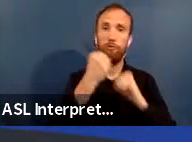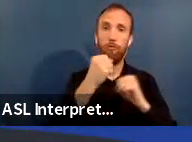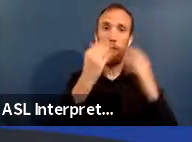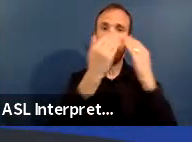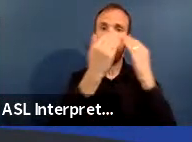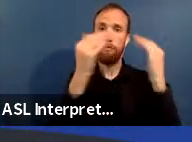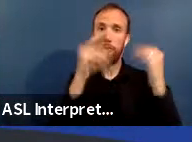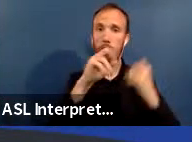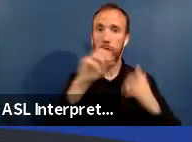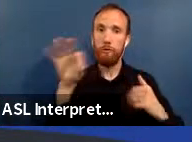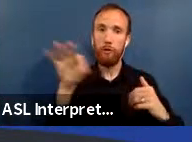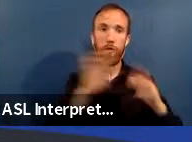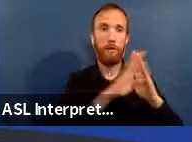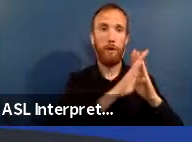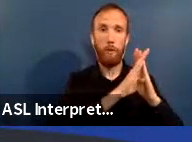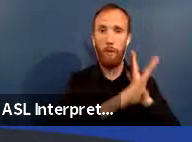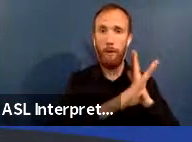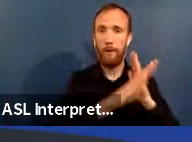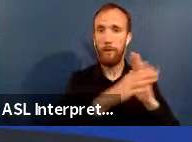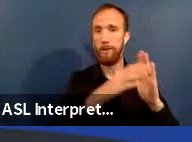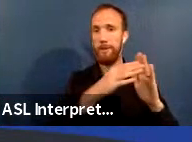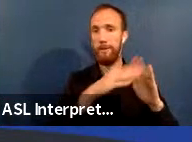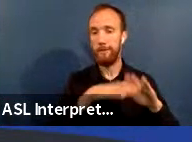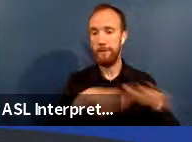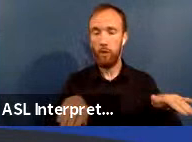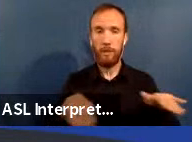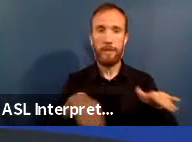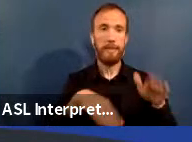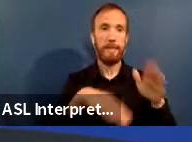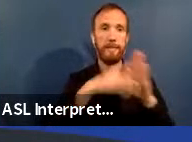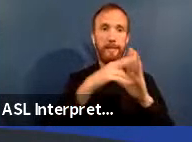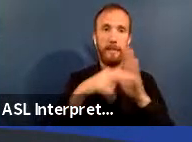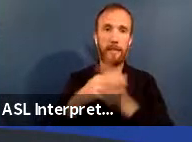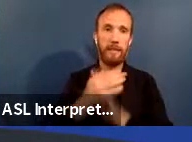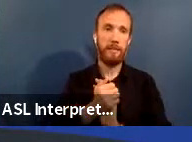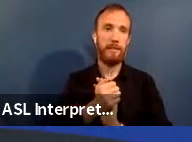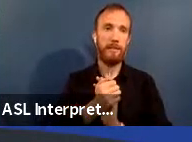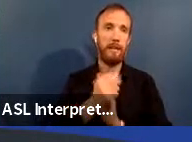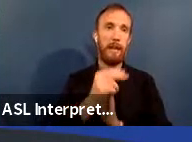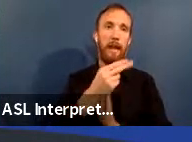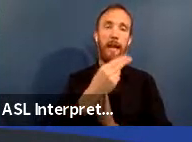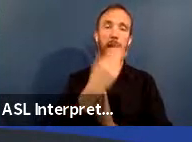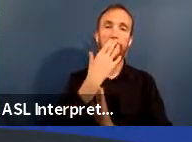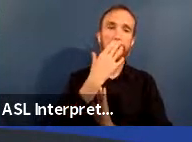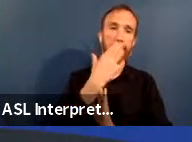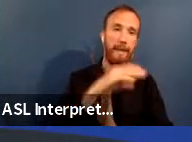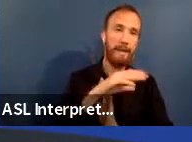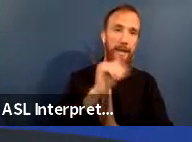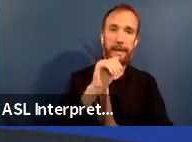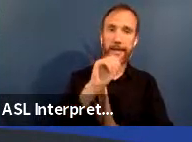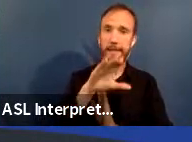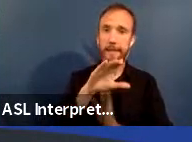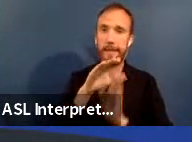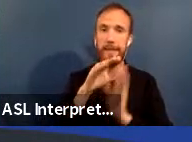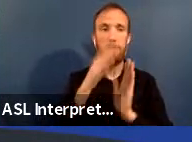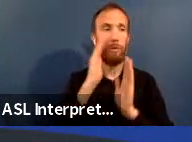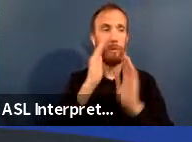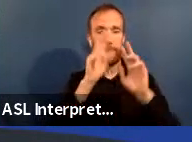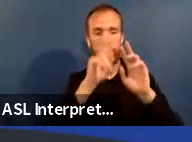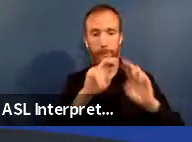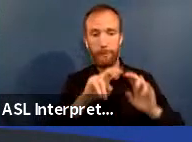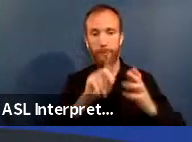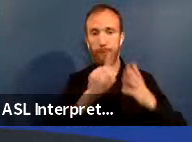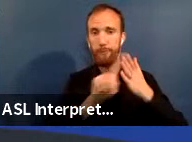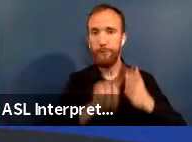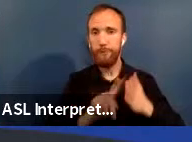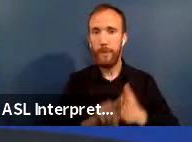finishes, the HVAC for each modular, and then developing a list of repairs that would be required, if